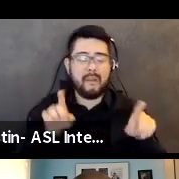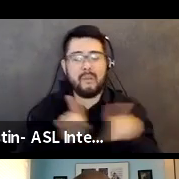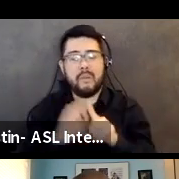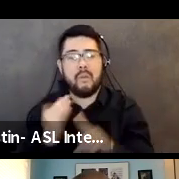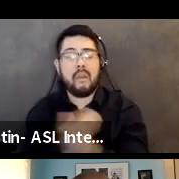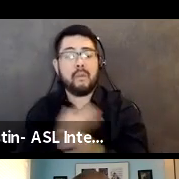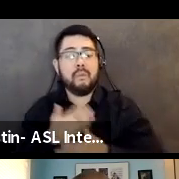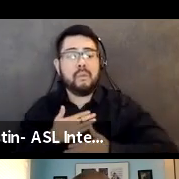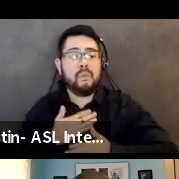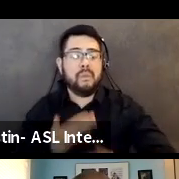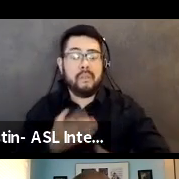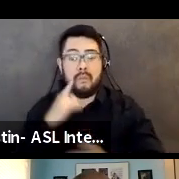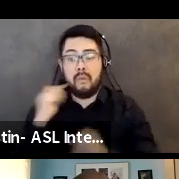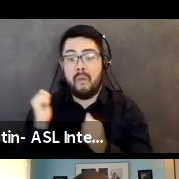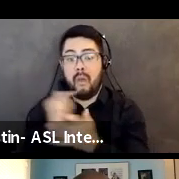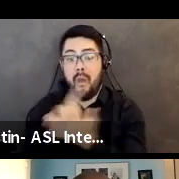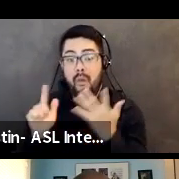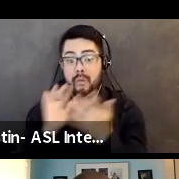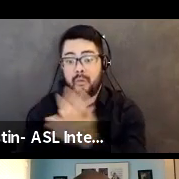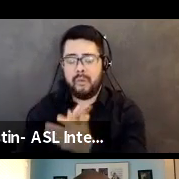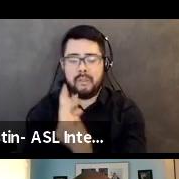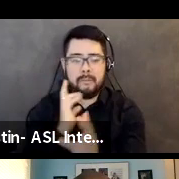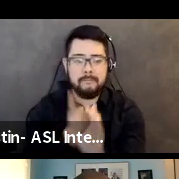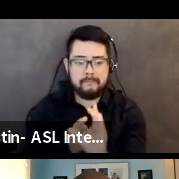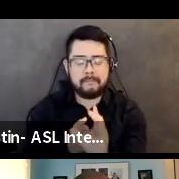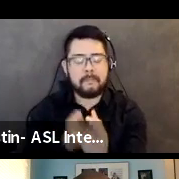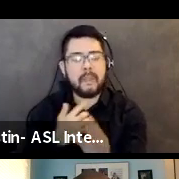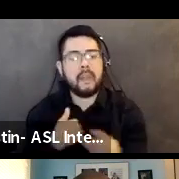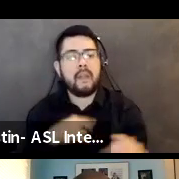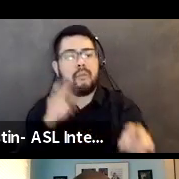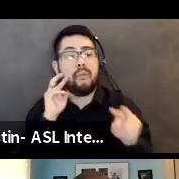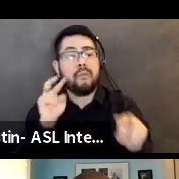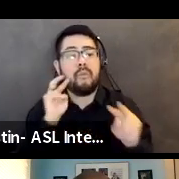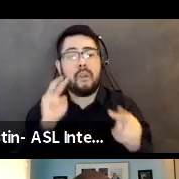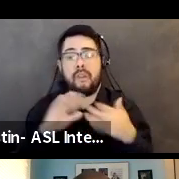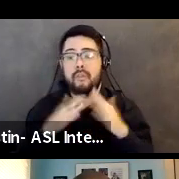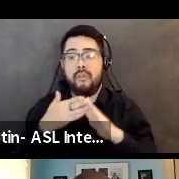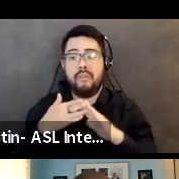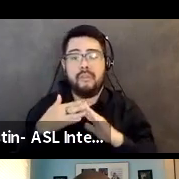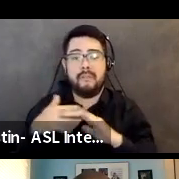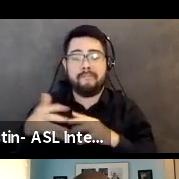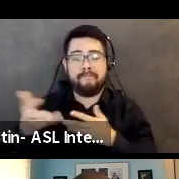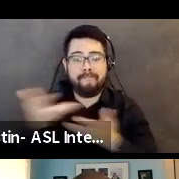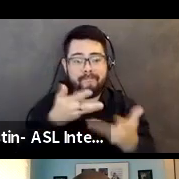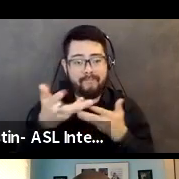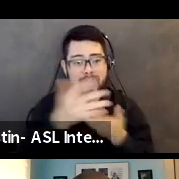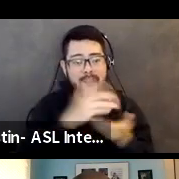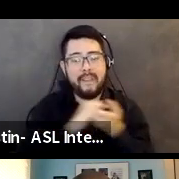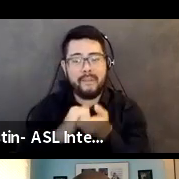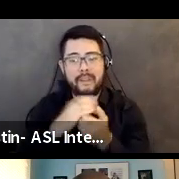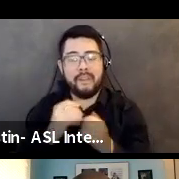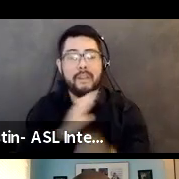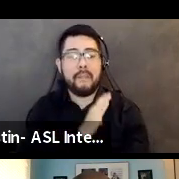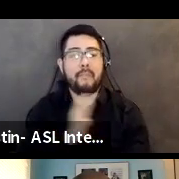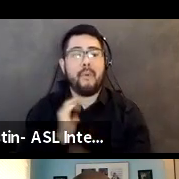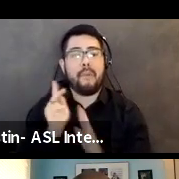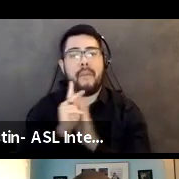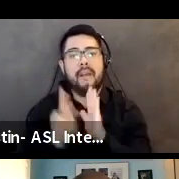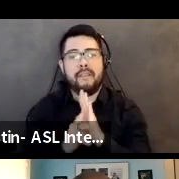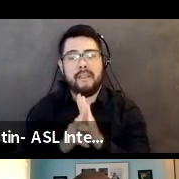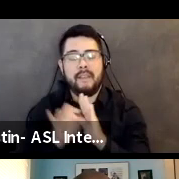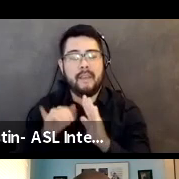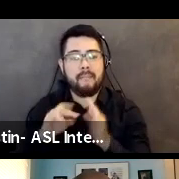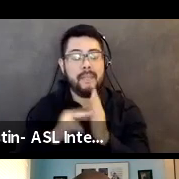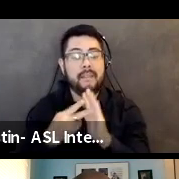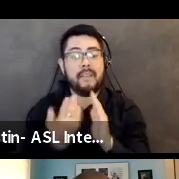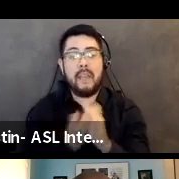improving all schools and i look forward to the community engagement and relation to board policies that will expand the district district's